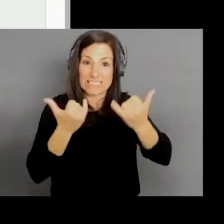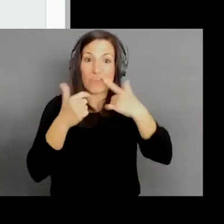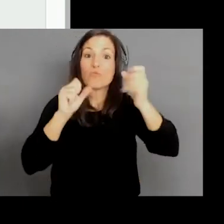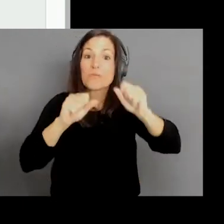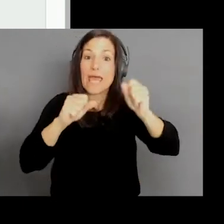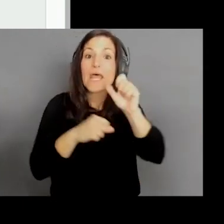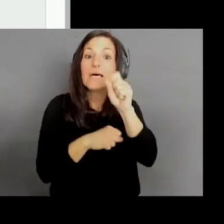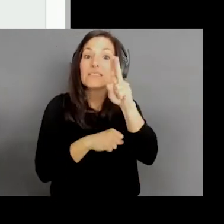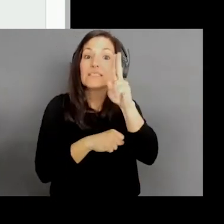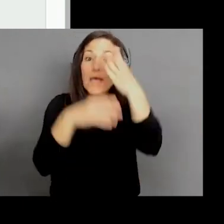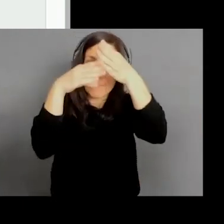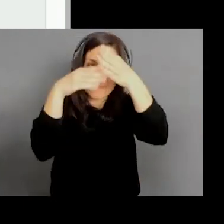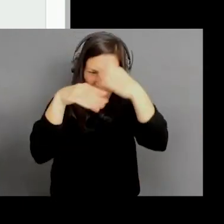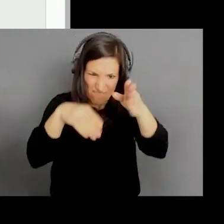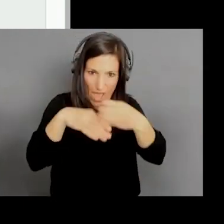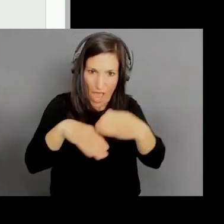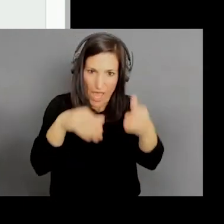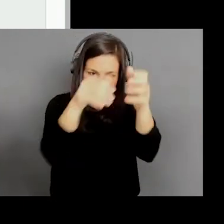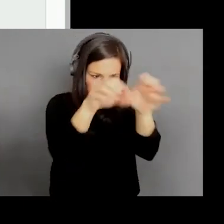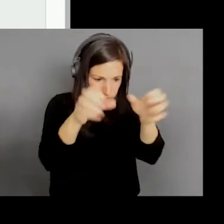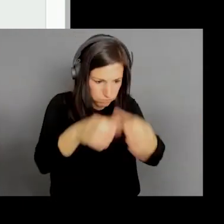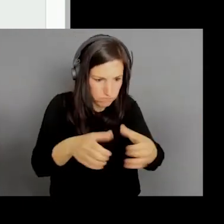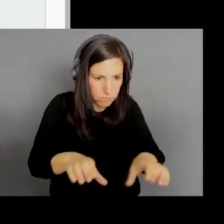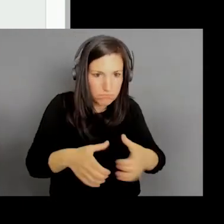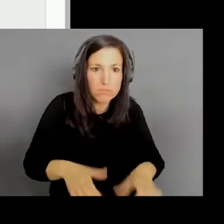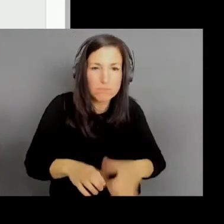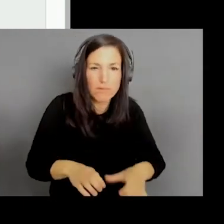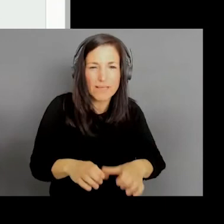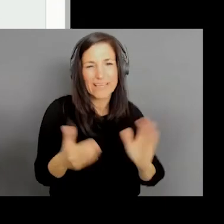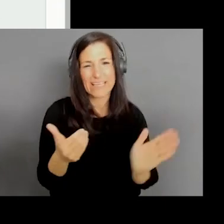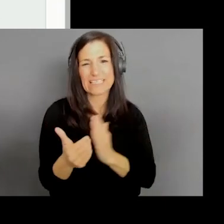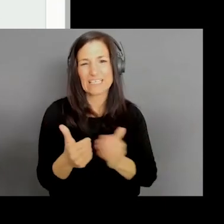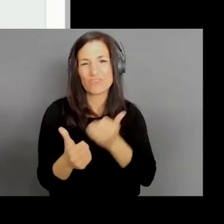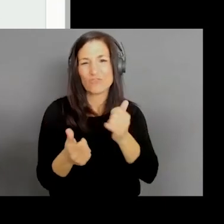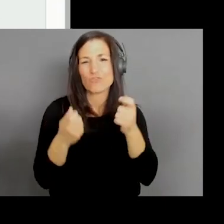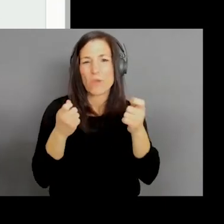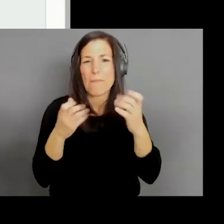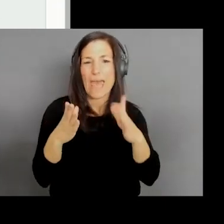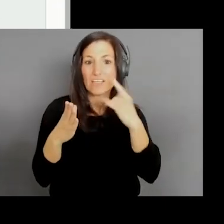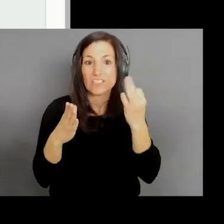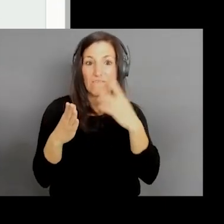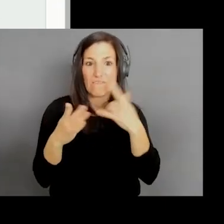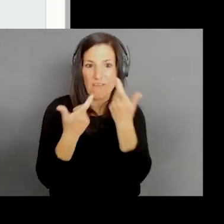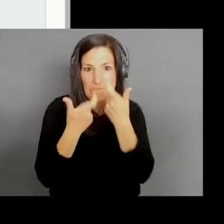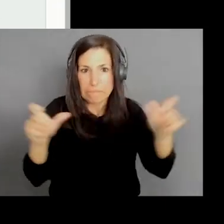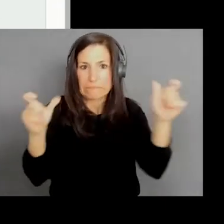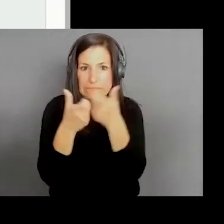just makes it easier to manage at scale. Nice.